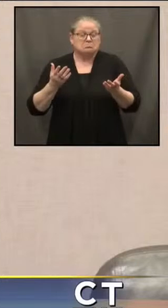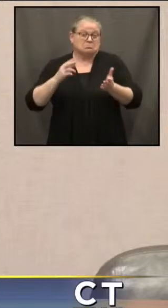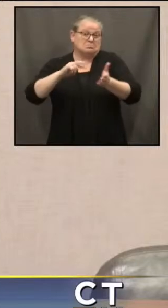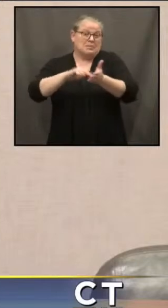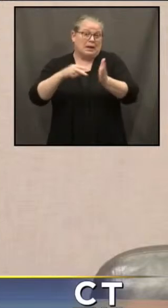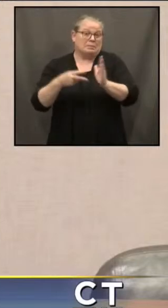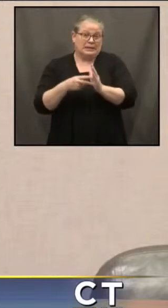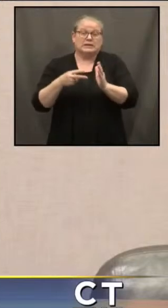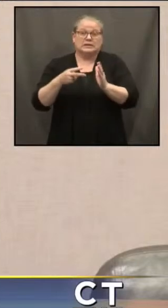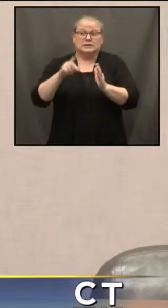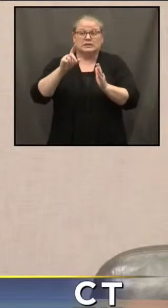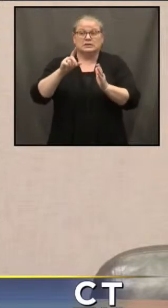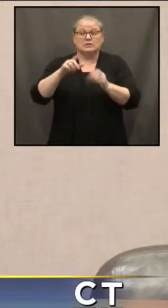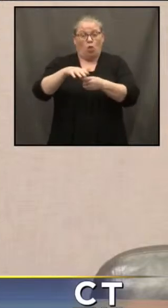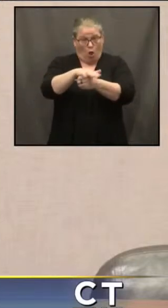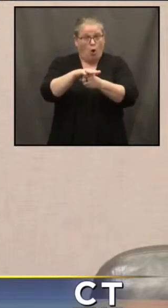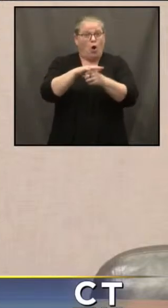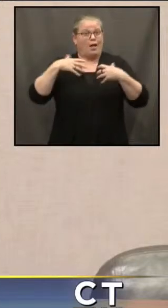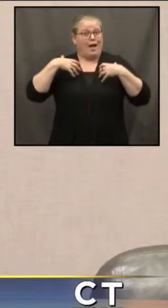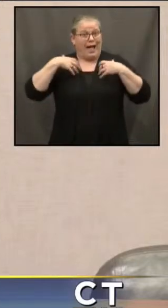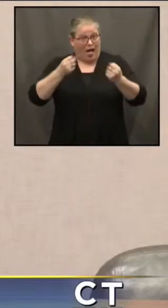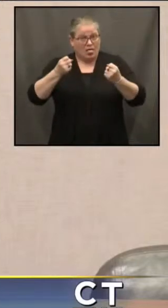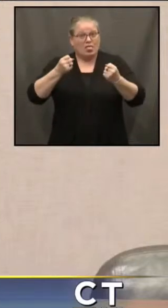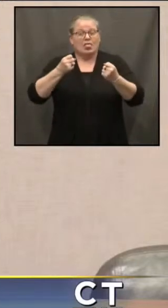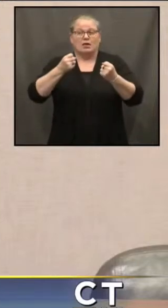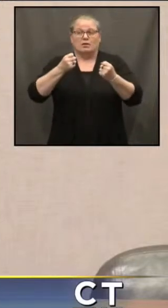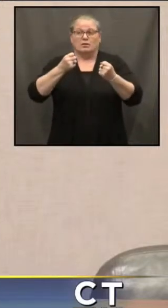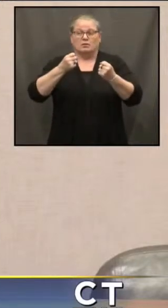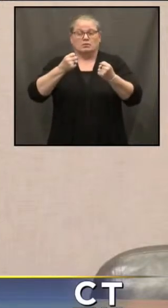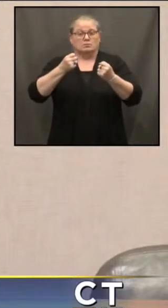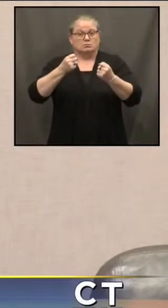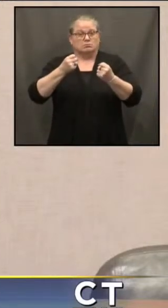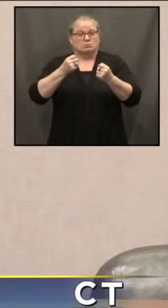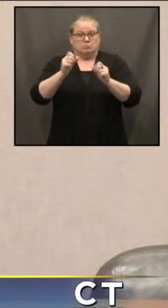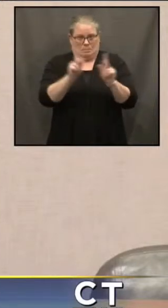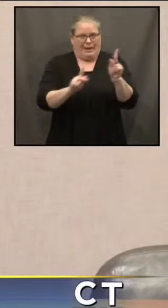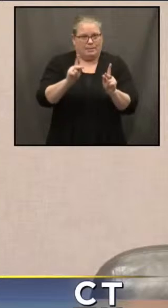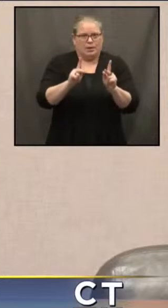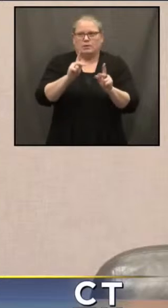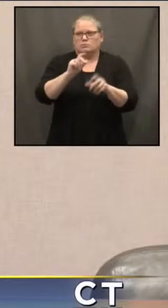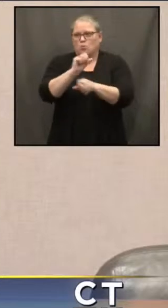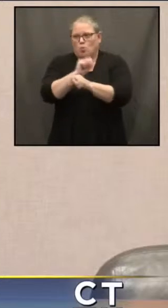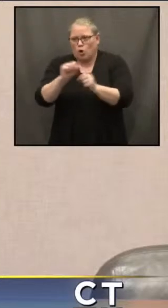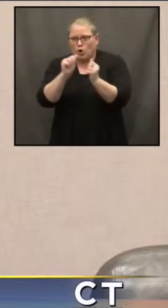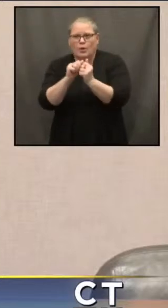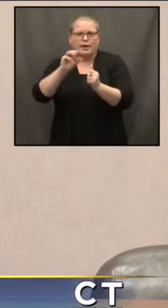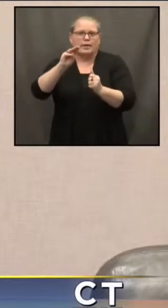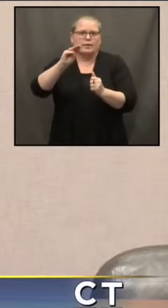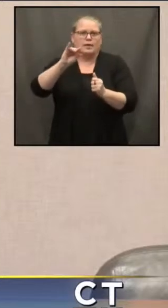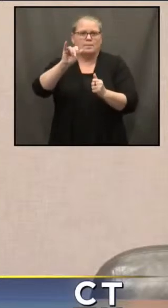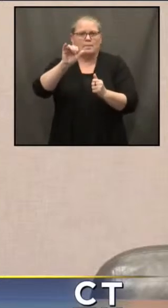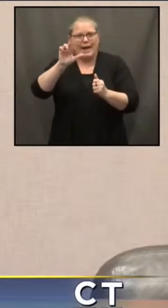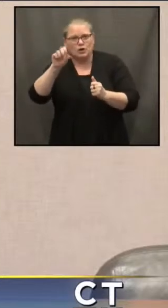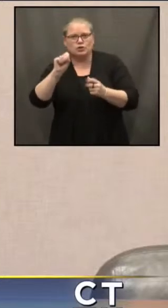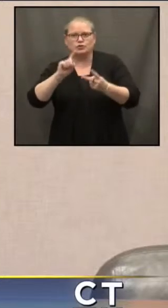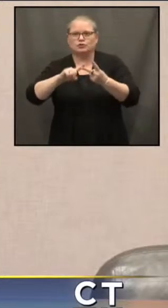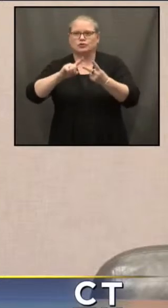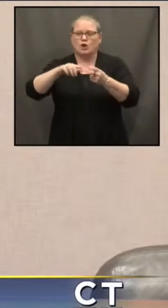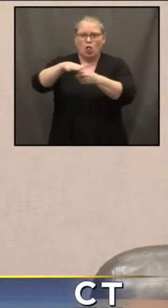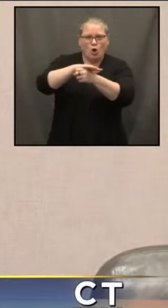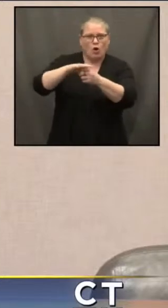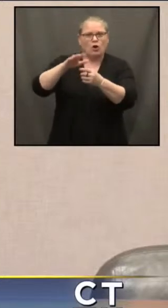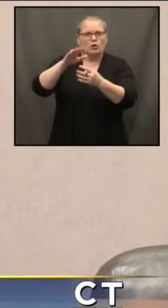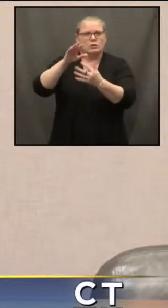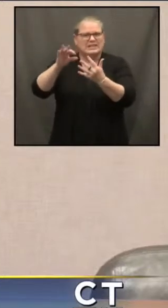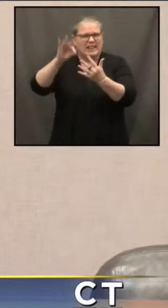let local health officials who have been dealing with mayors and local representatives on what's going to work in their